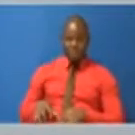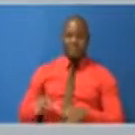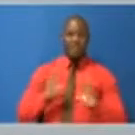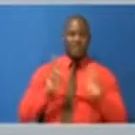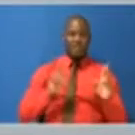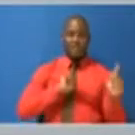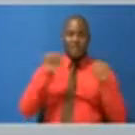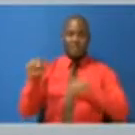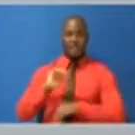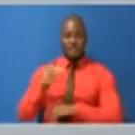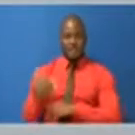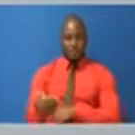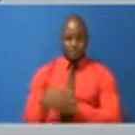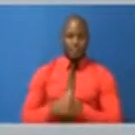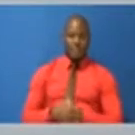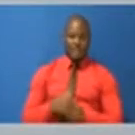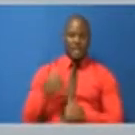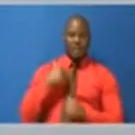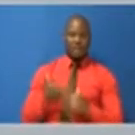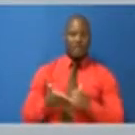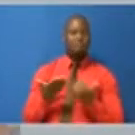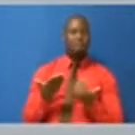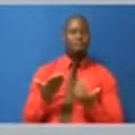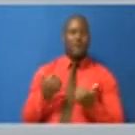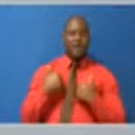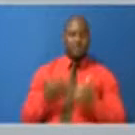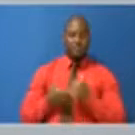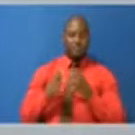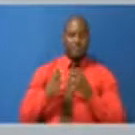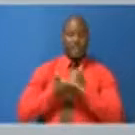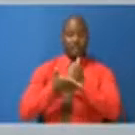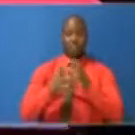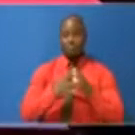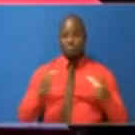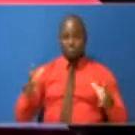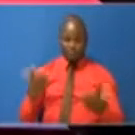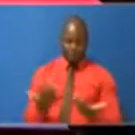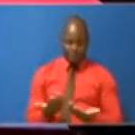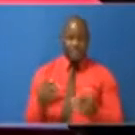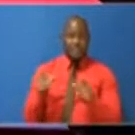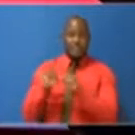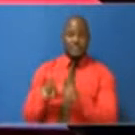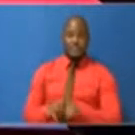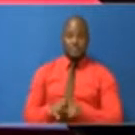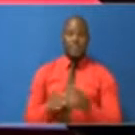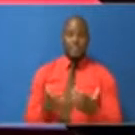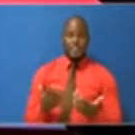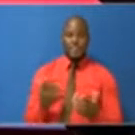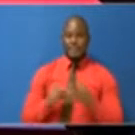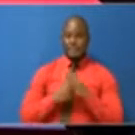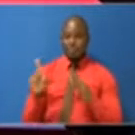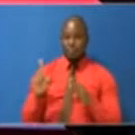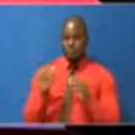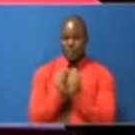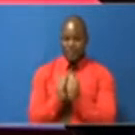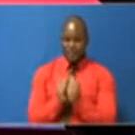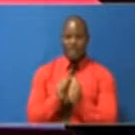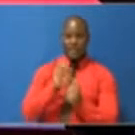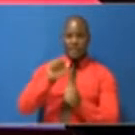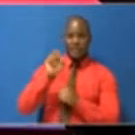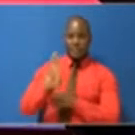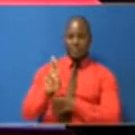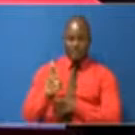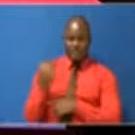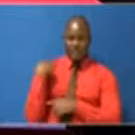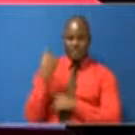available to come to the city that will help with uh the congestion your time is up and uh i start with esther waring on